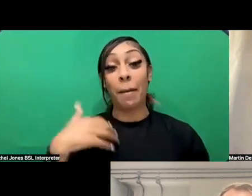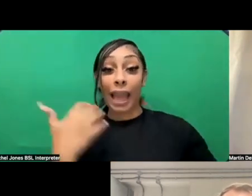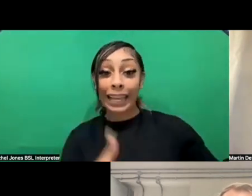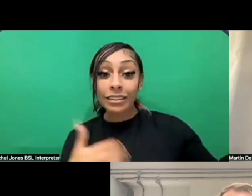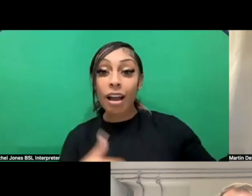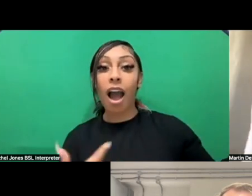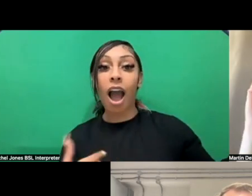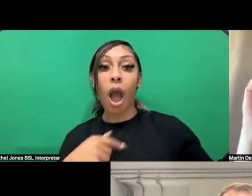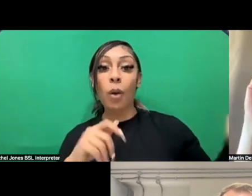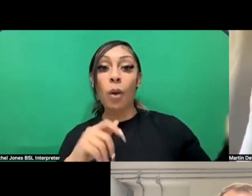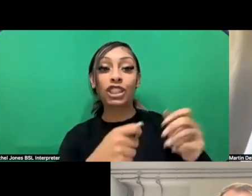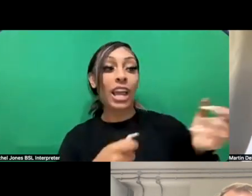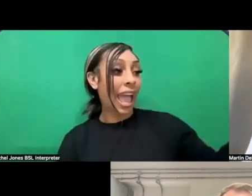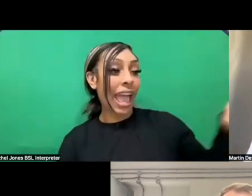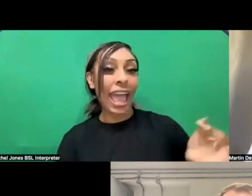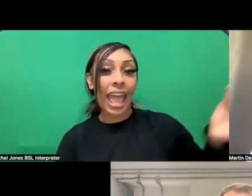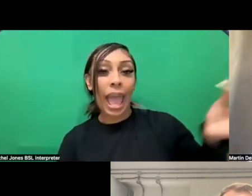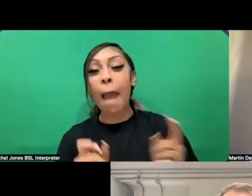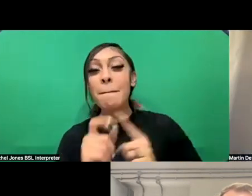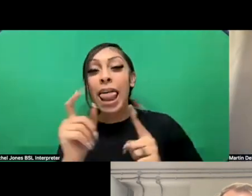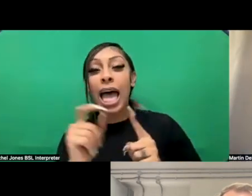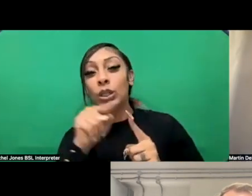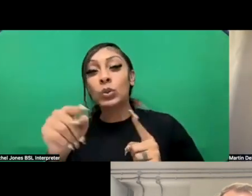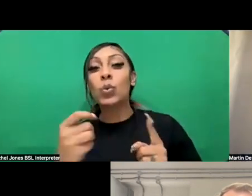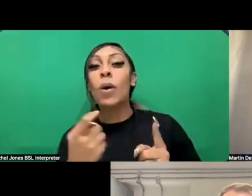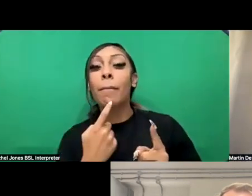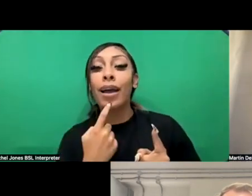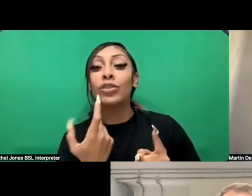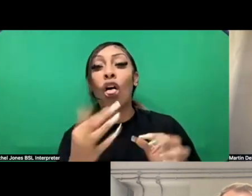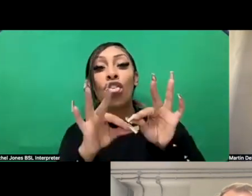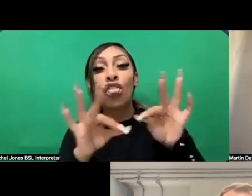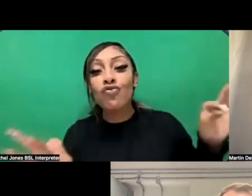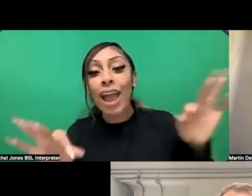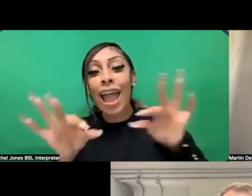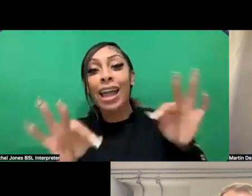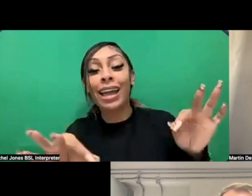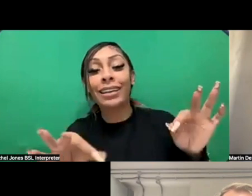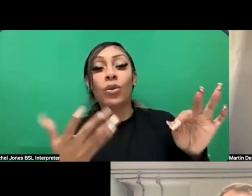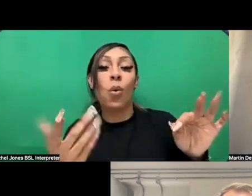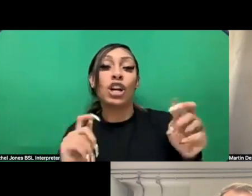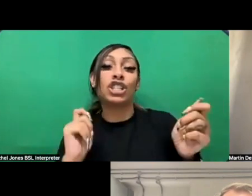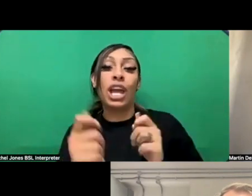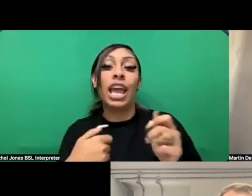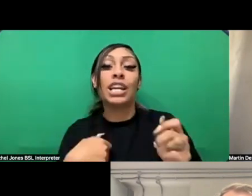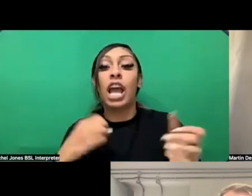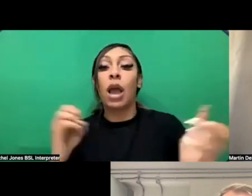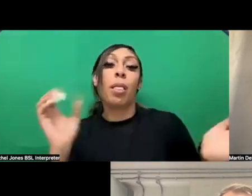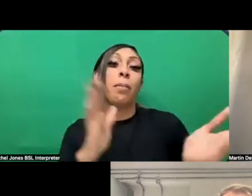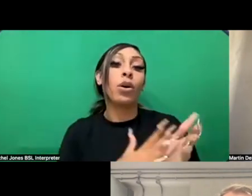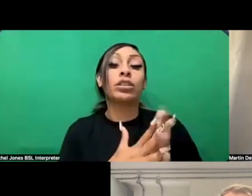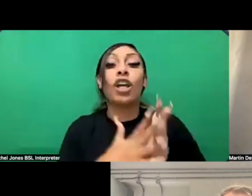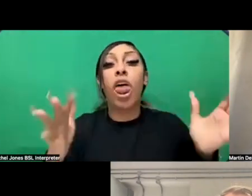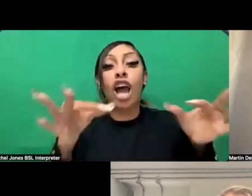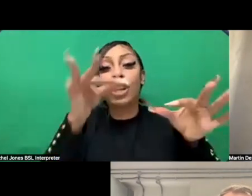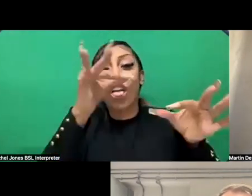saddles from plastic to metal, or I would have my frets changed on the neck, or I'd put in larger frets or something like